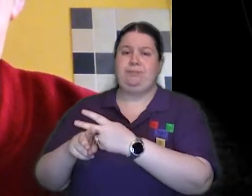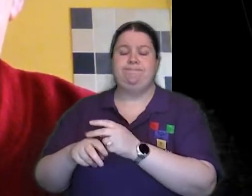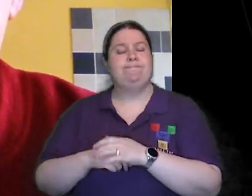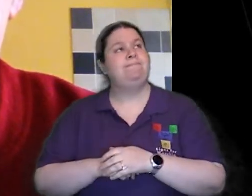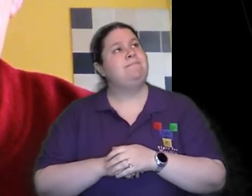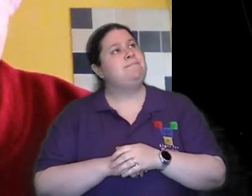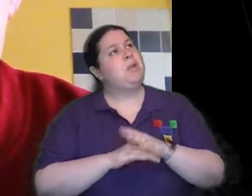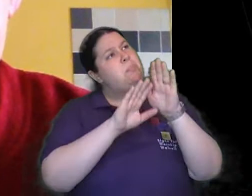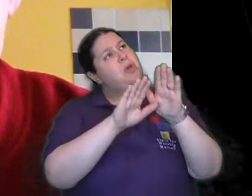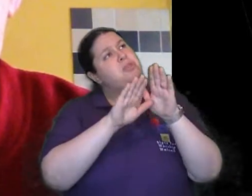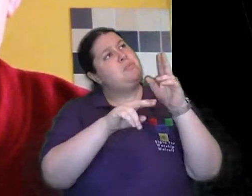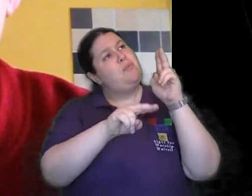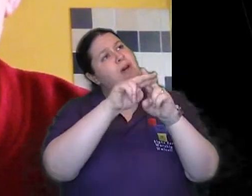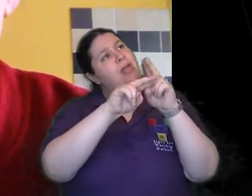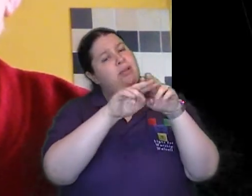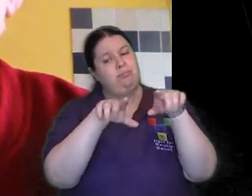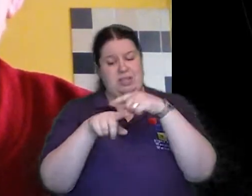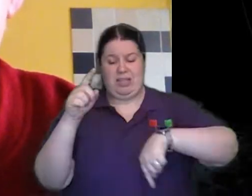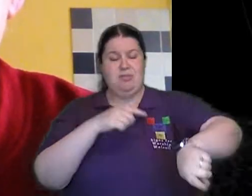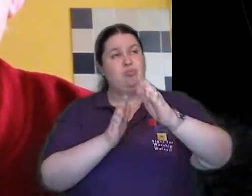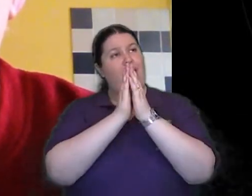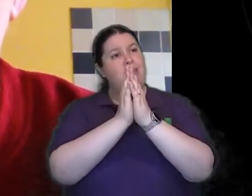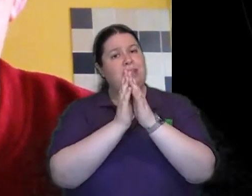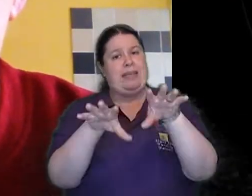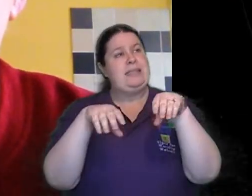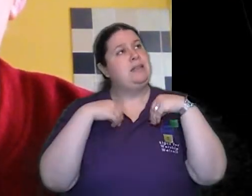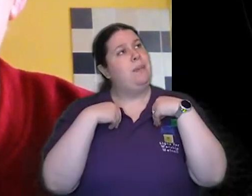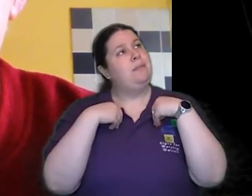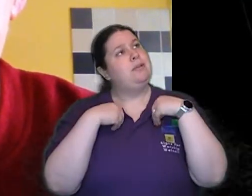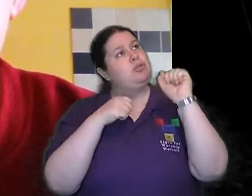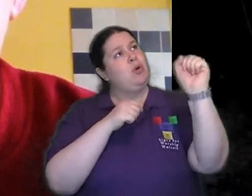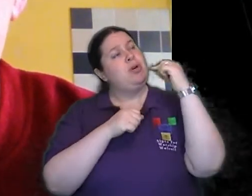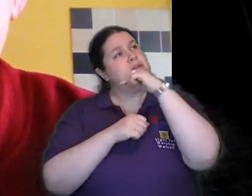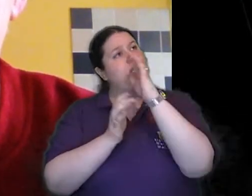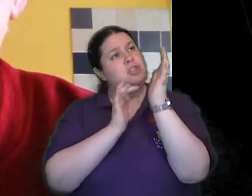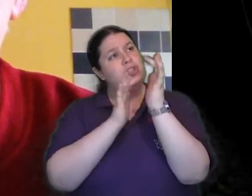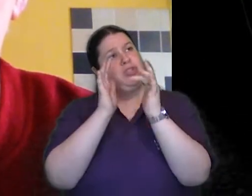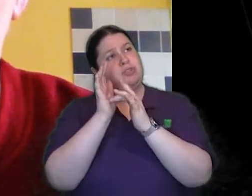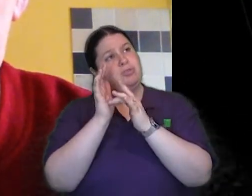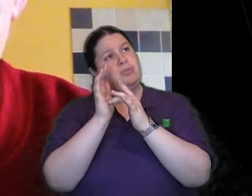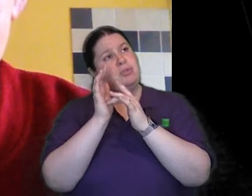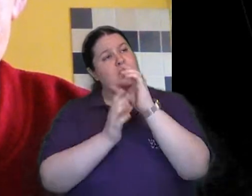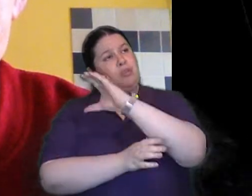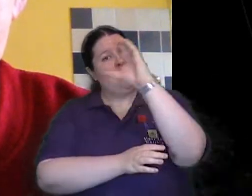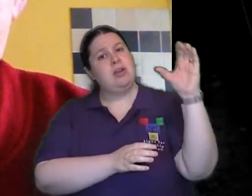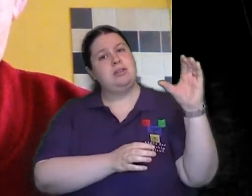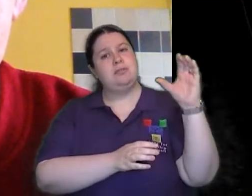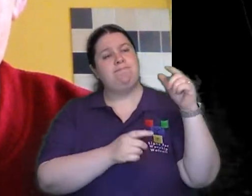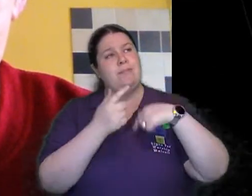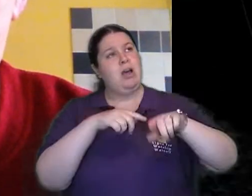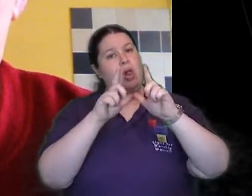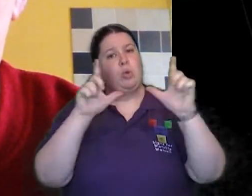Merciful Father, accept these prayers for the sake of your Son, our Saviour, Jesus Christ. Amen.